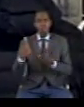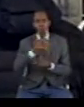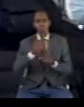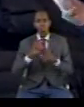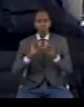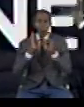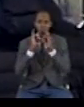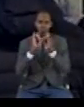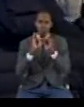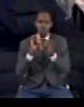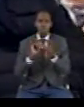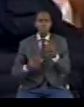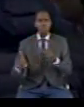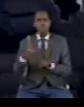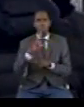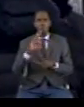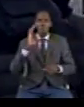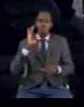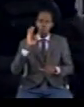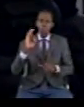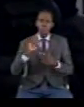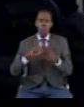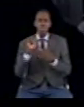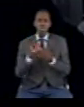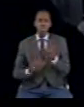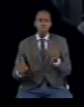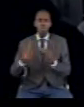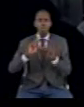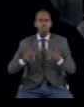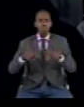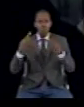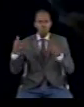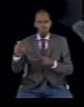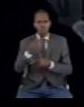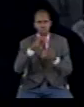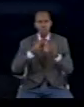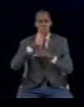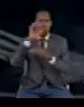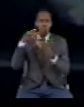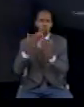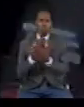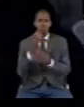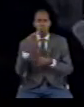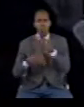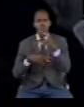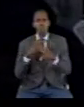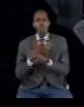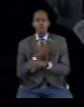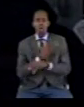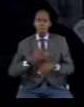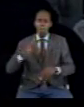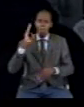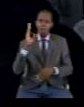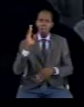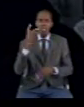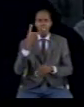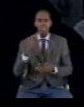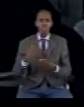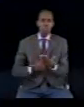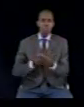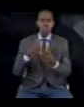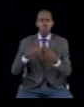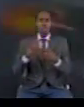enlighten everyone, preach to everyone. Go ye into all the world and preach the